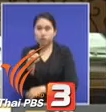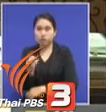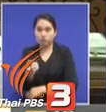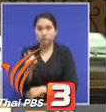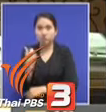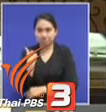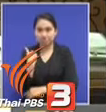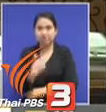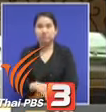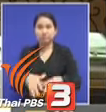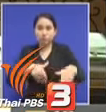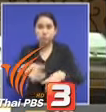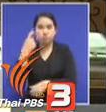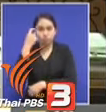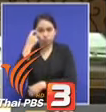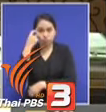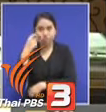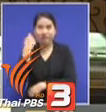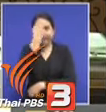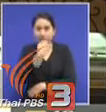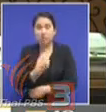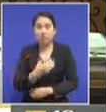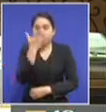look at what is happening in the parliament.